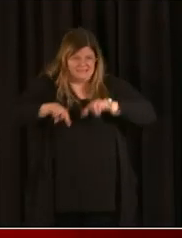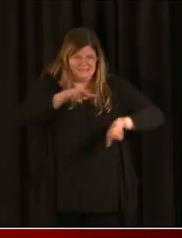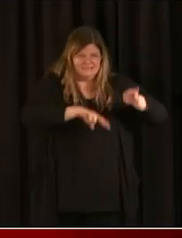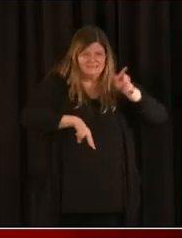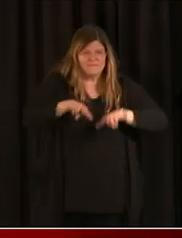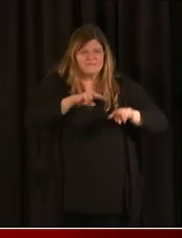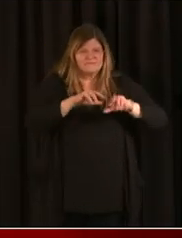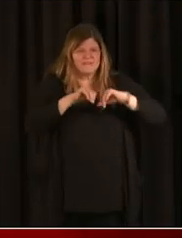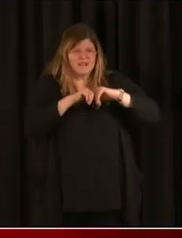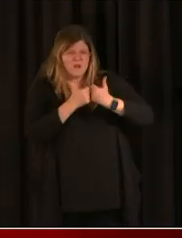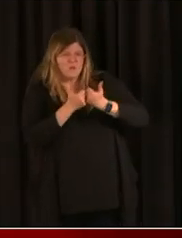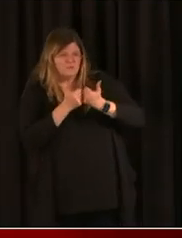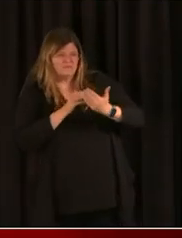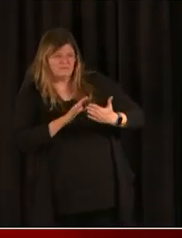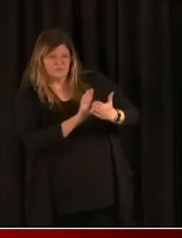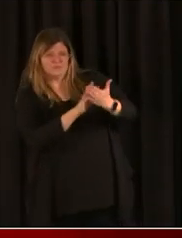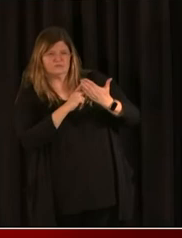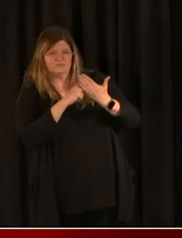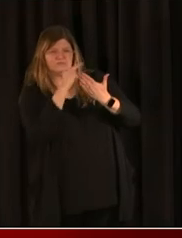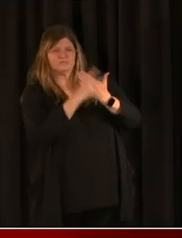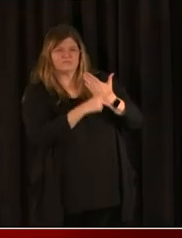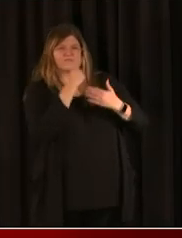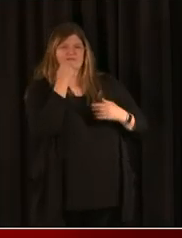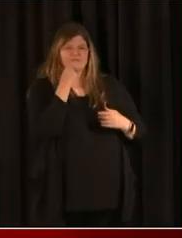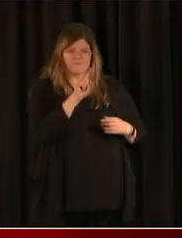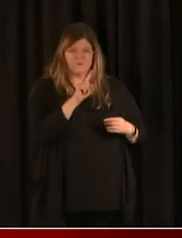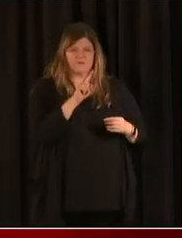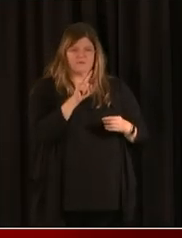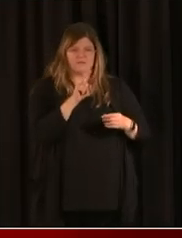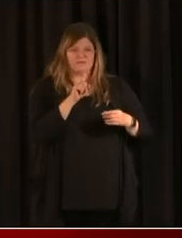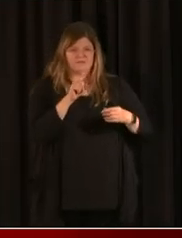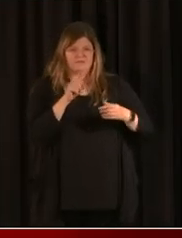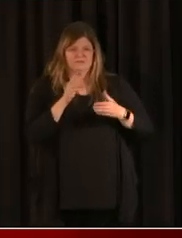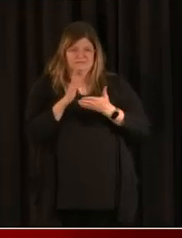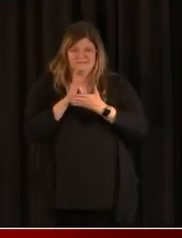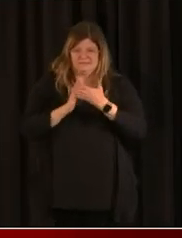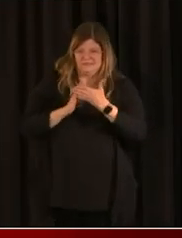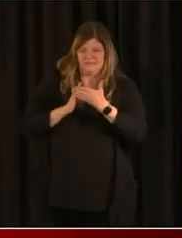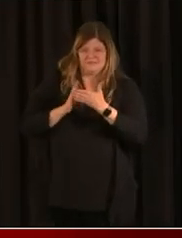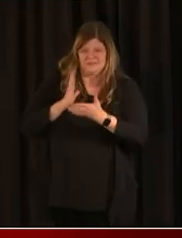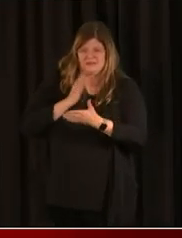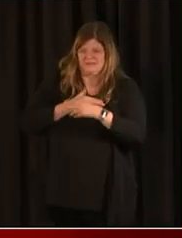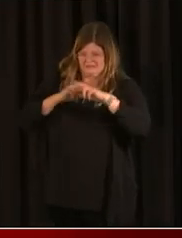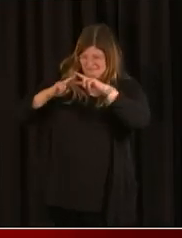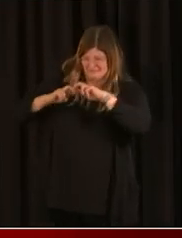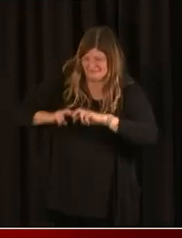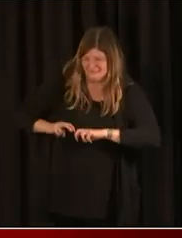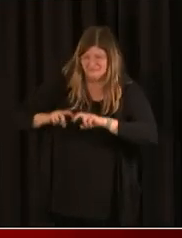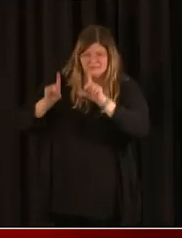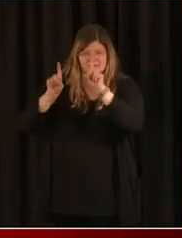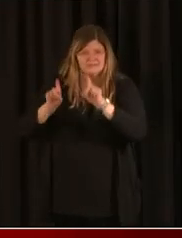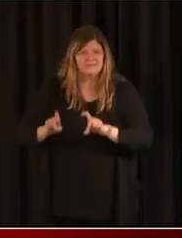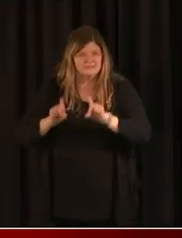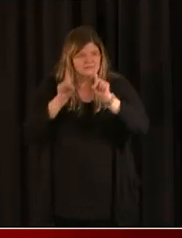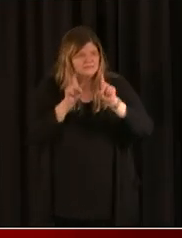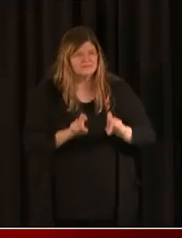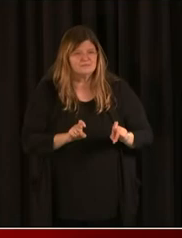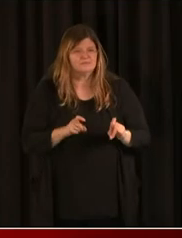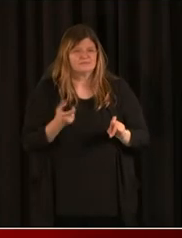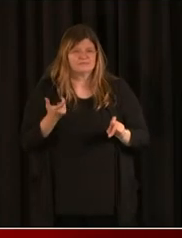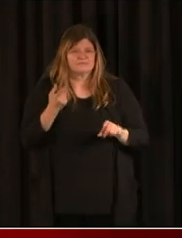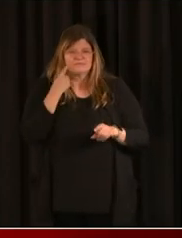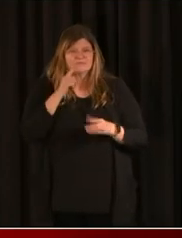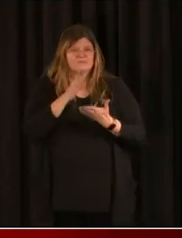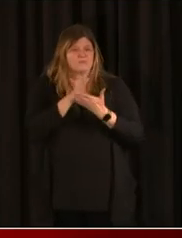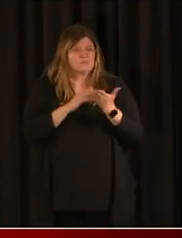our in-person programming to allow for us to complete some of our assessments and identification procedures for those